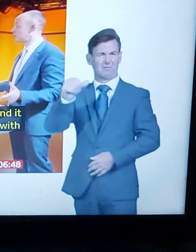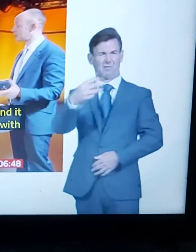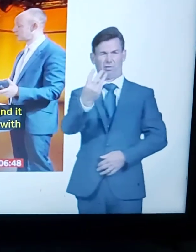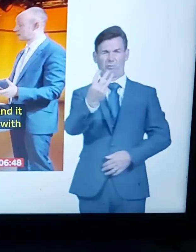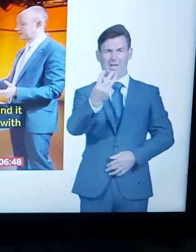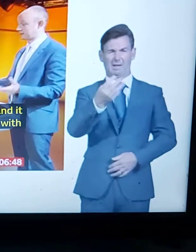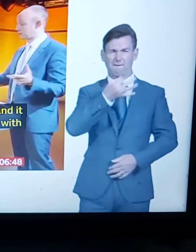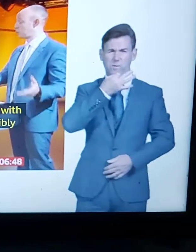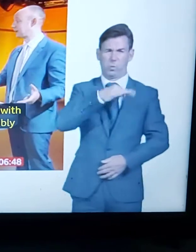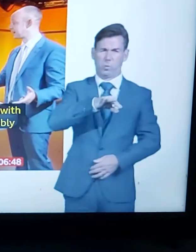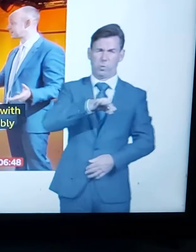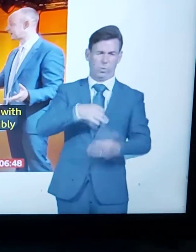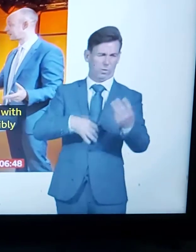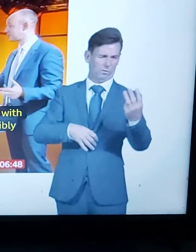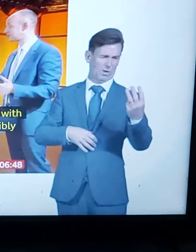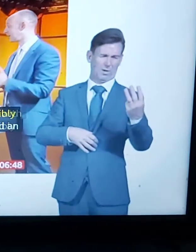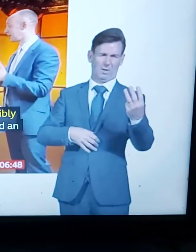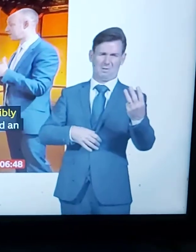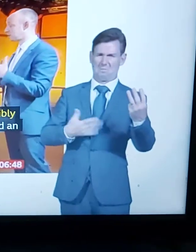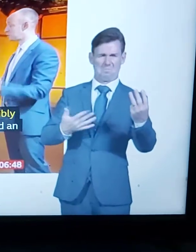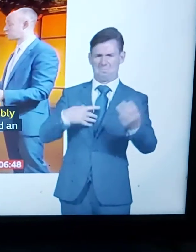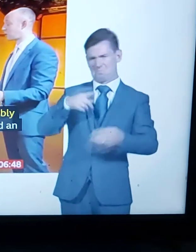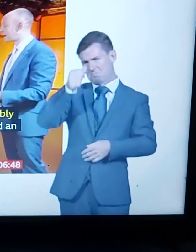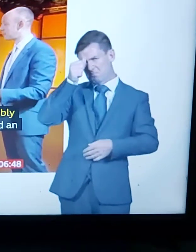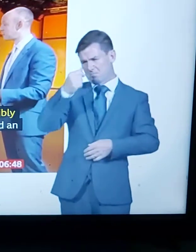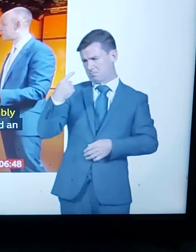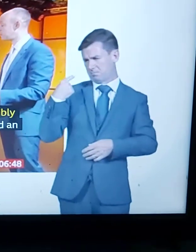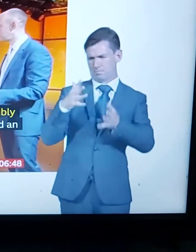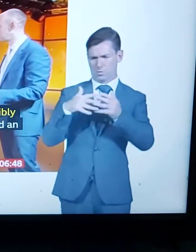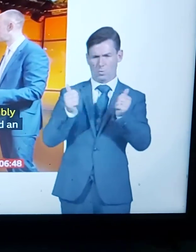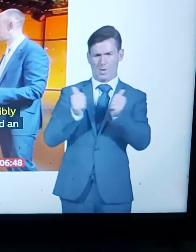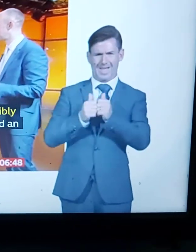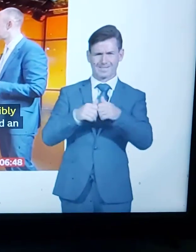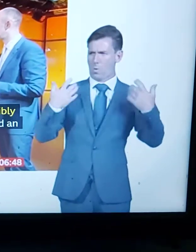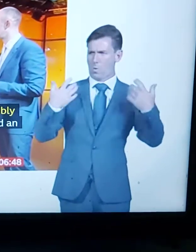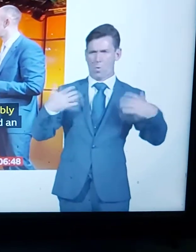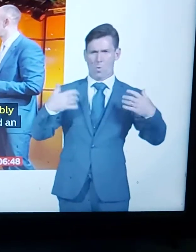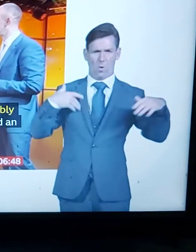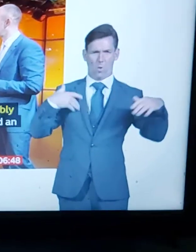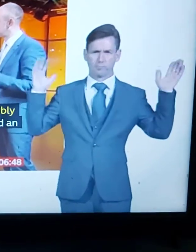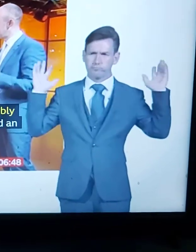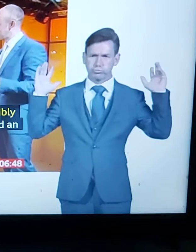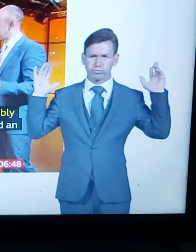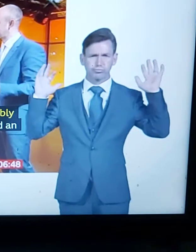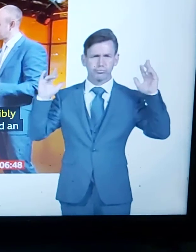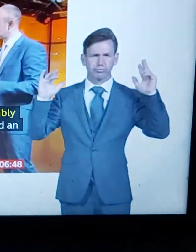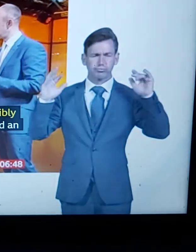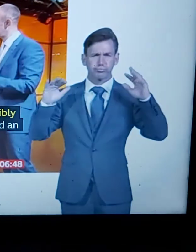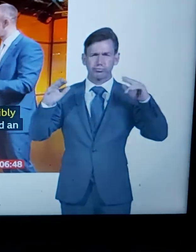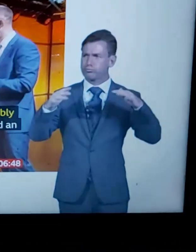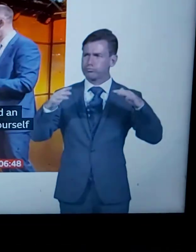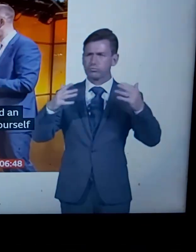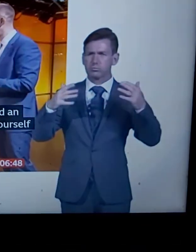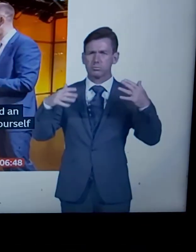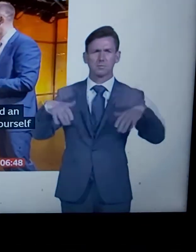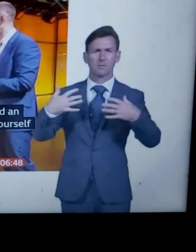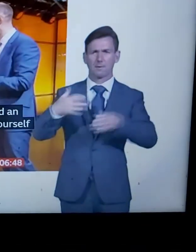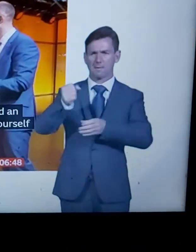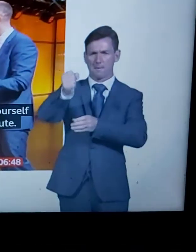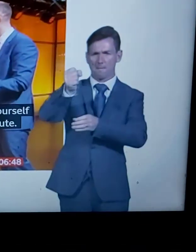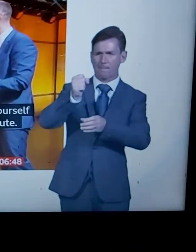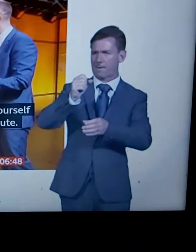deal with at the minute. Weekend sales. You saw how many people were hitting the pubs and bars. You may have things like this to deal with